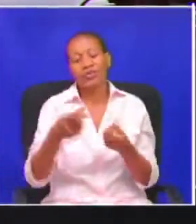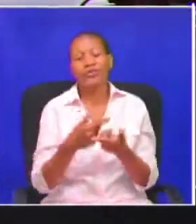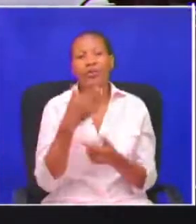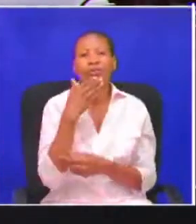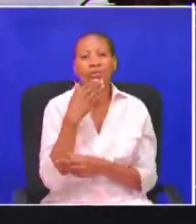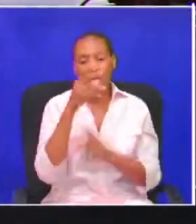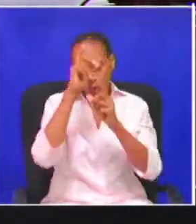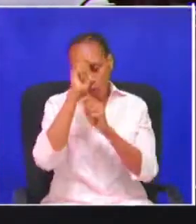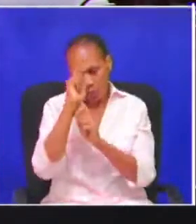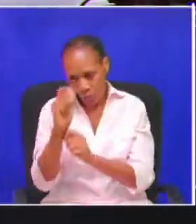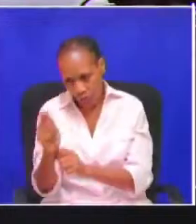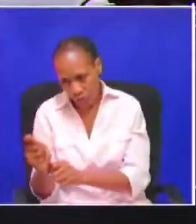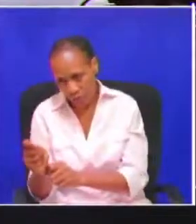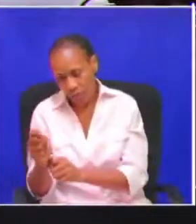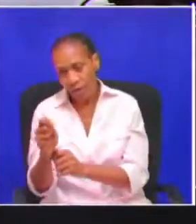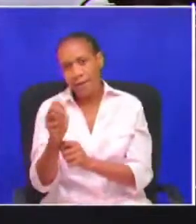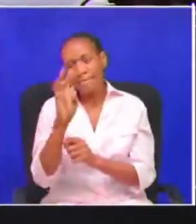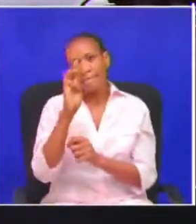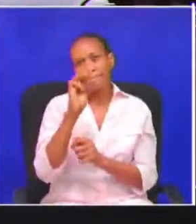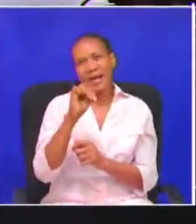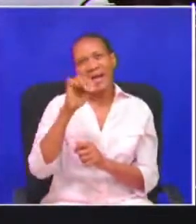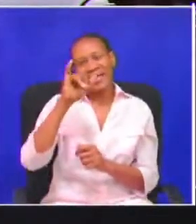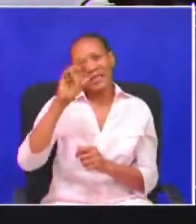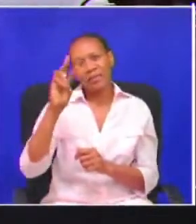by Honorable Mailola.